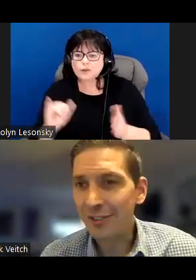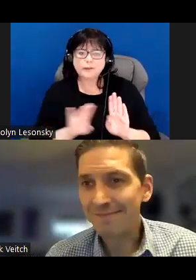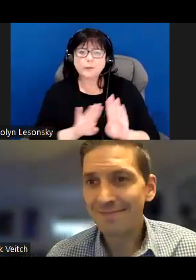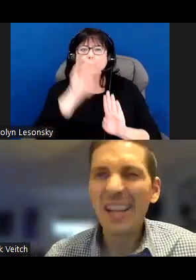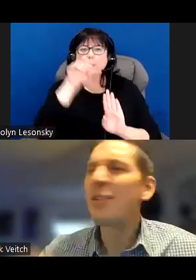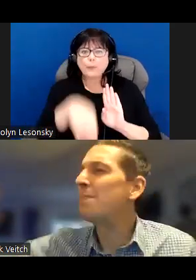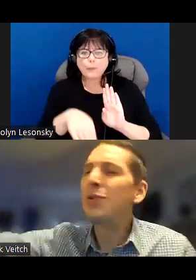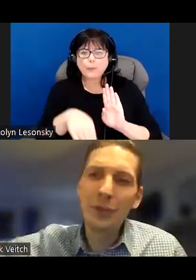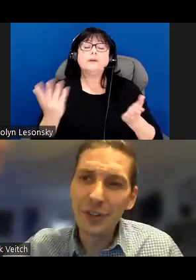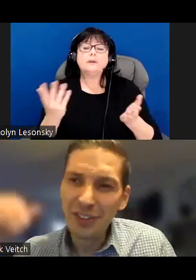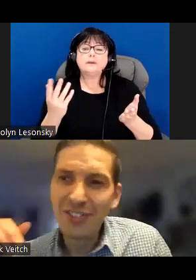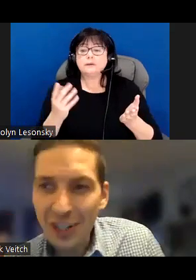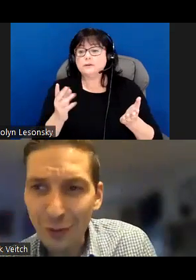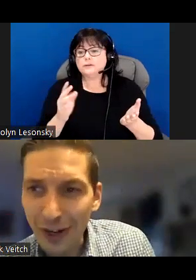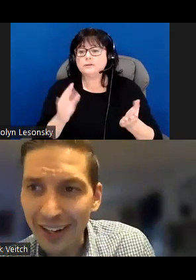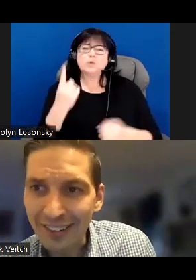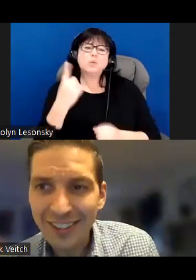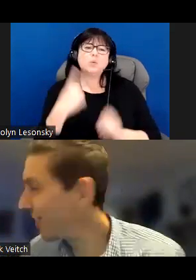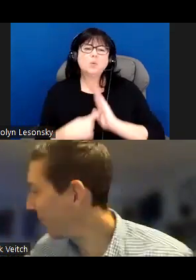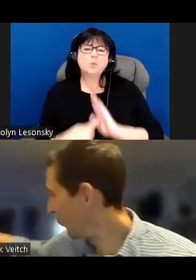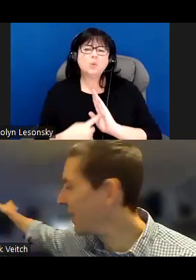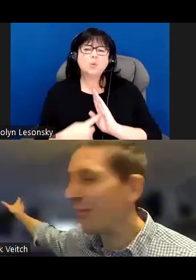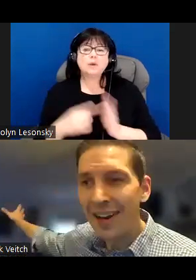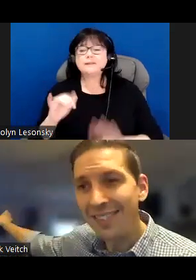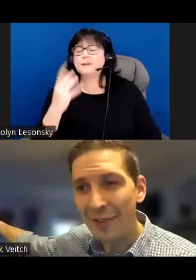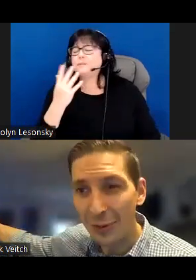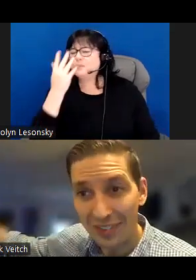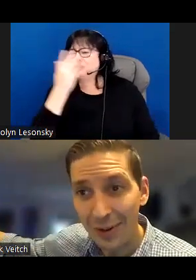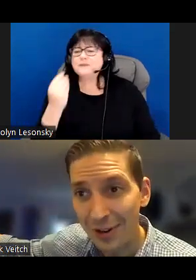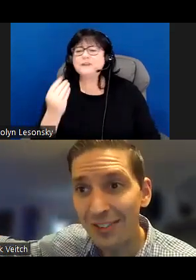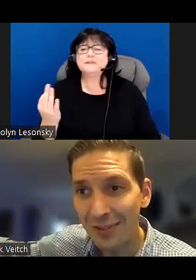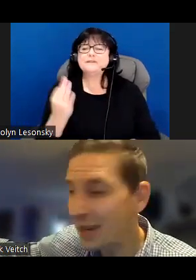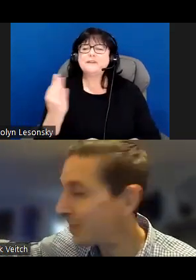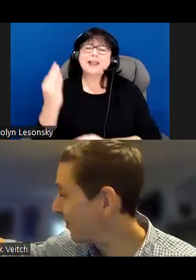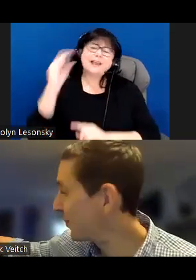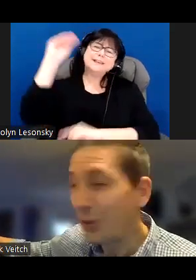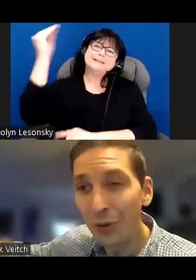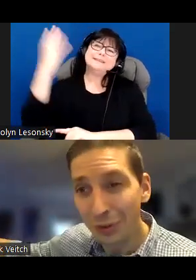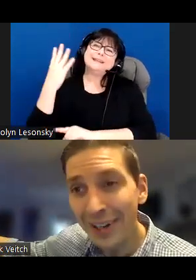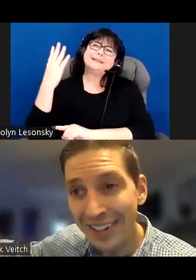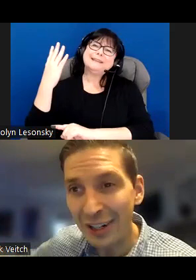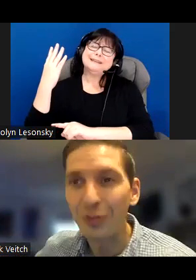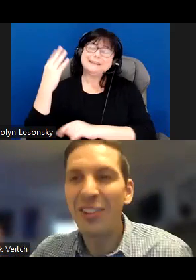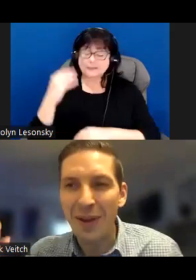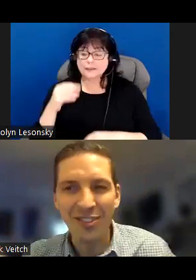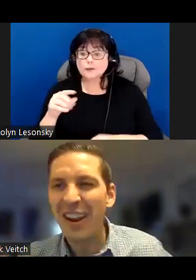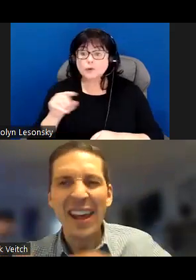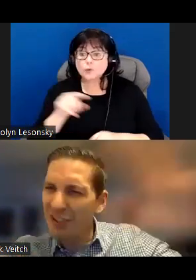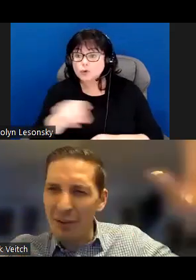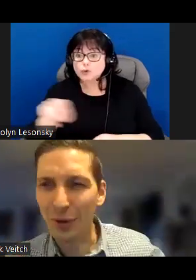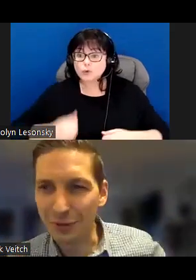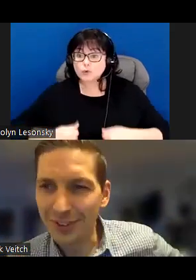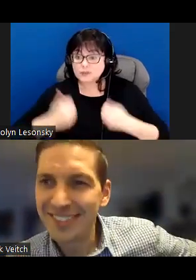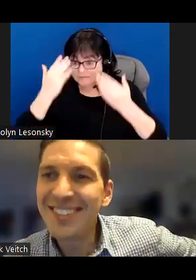Let's imagine it's a beautiful sunny Friday. None of this gray, rainy stuff. I don't know what it's like where you're sitting right now, but it's a pretty cold gray day here. So let's